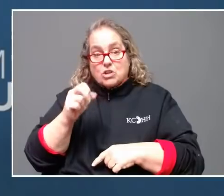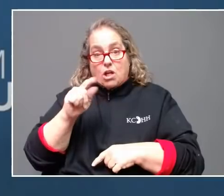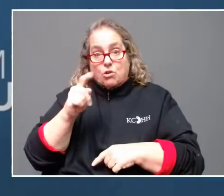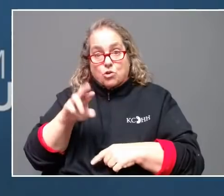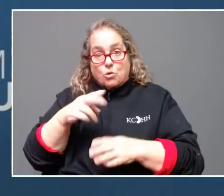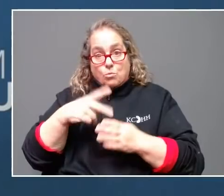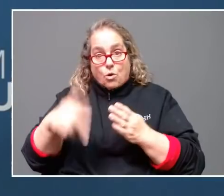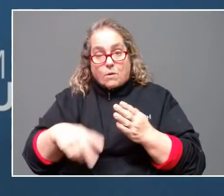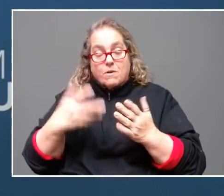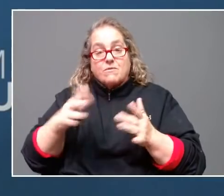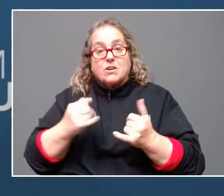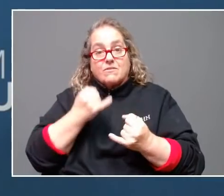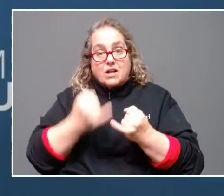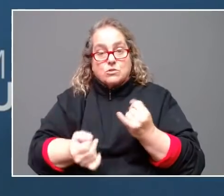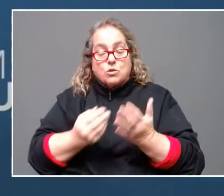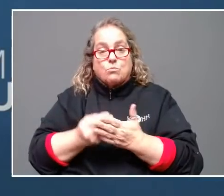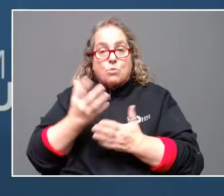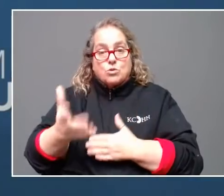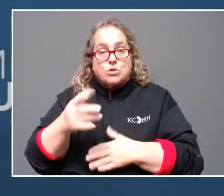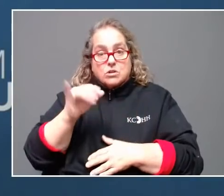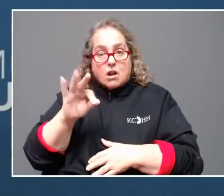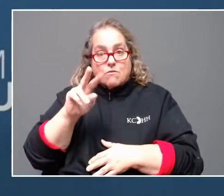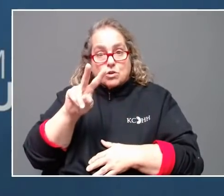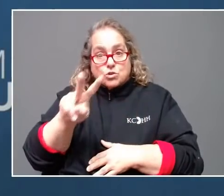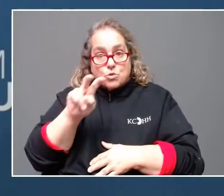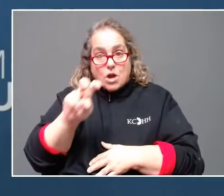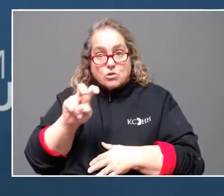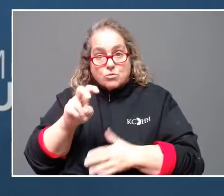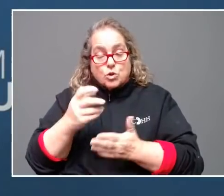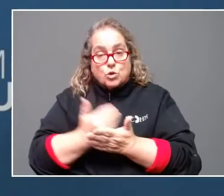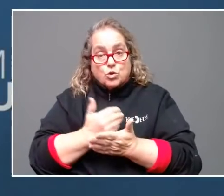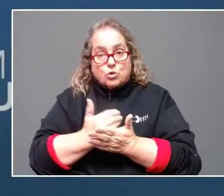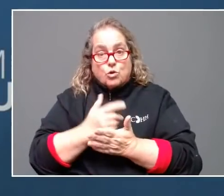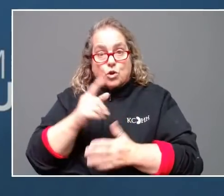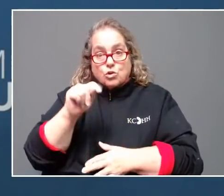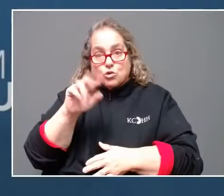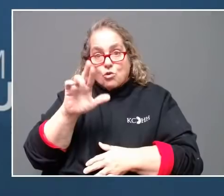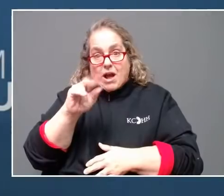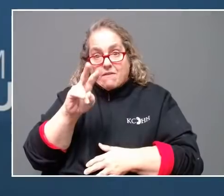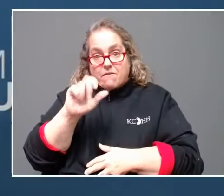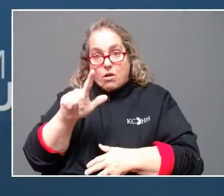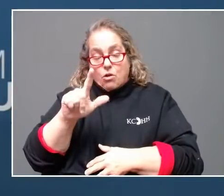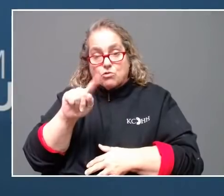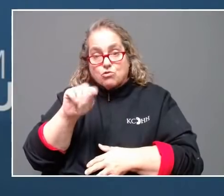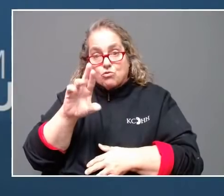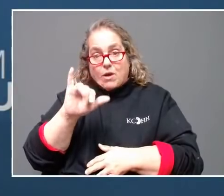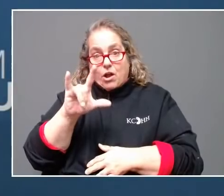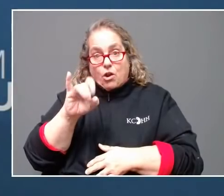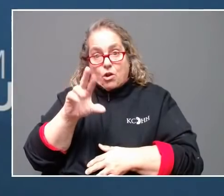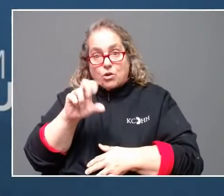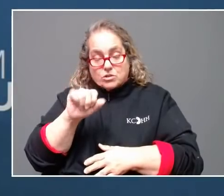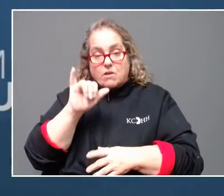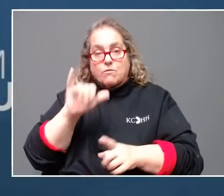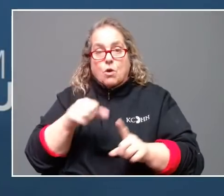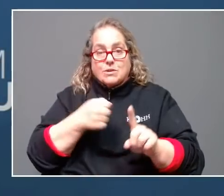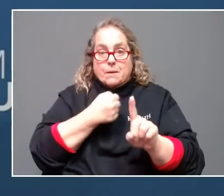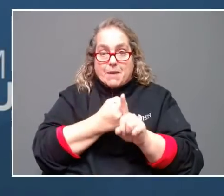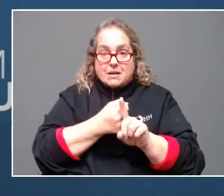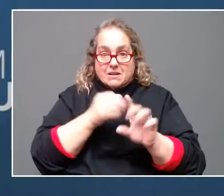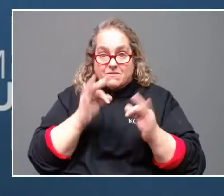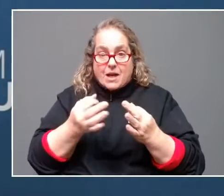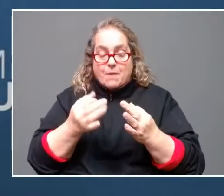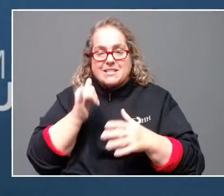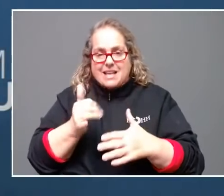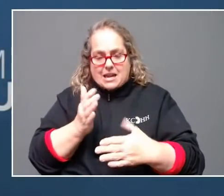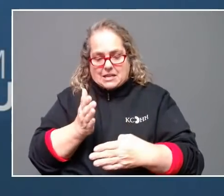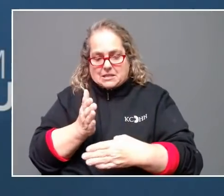the purchase of 200 new travel trailers for those impacted families. That is an interim step where